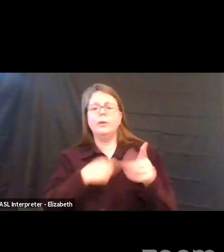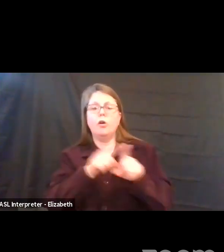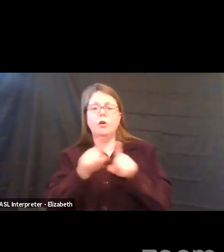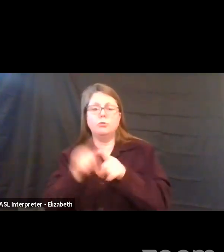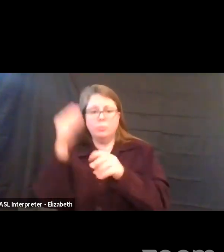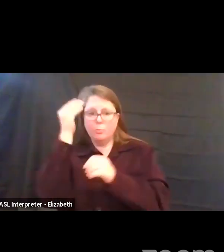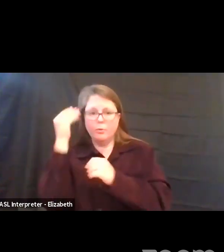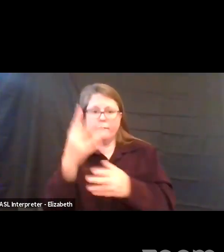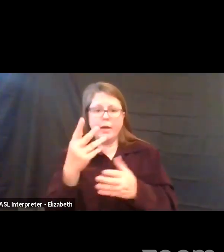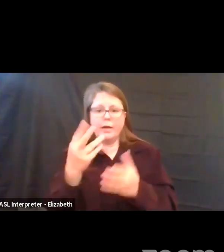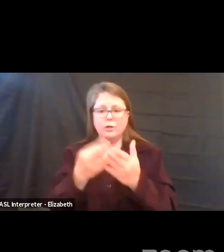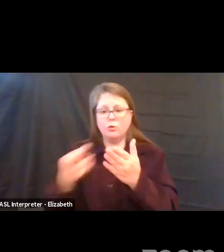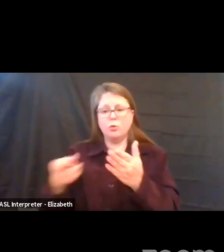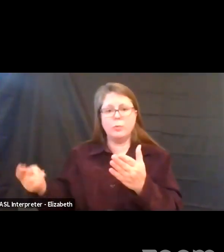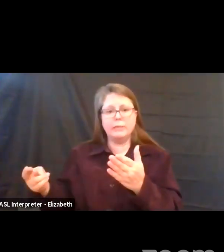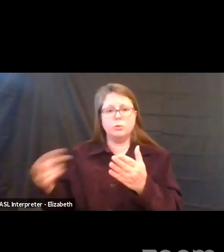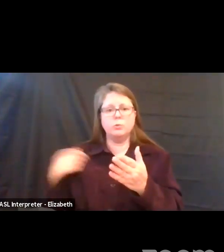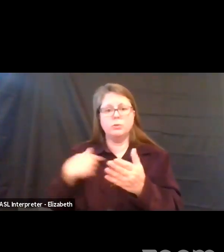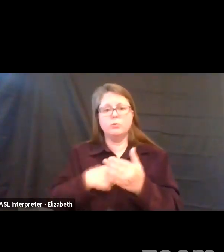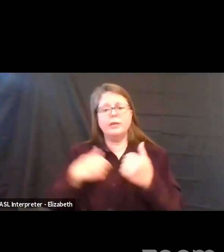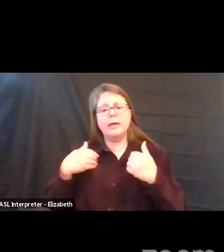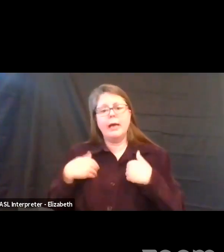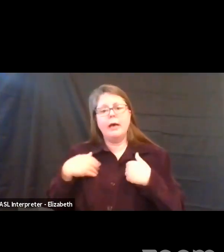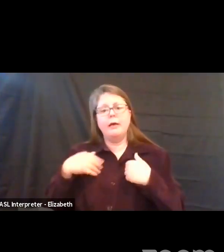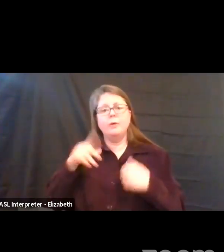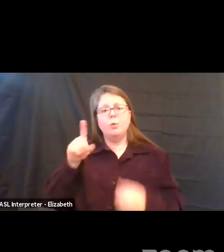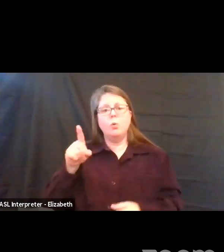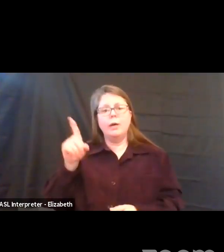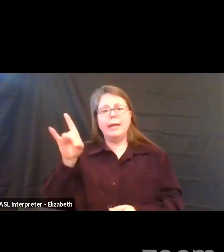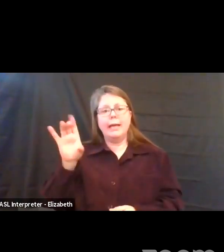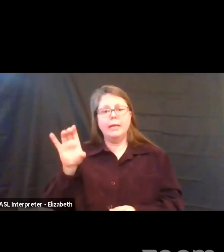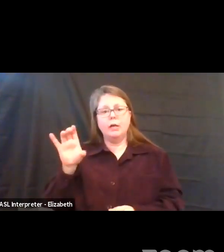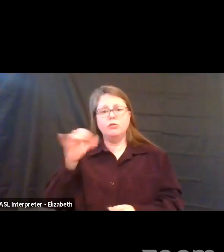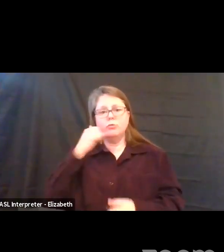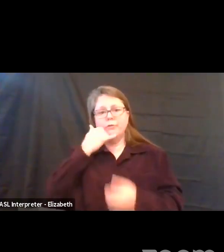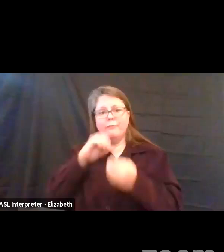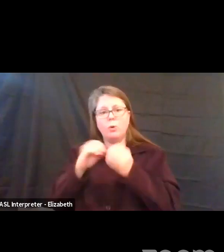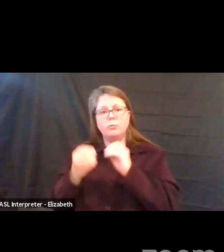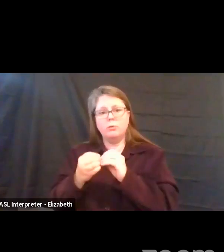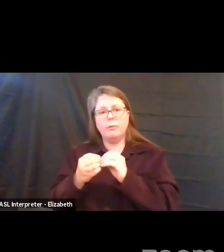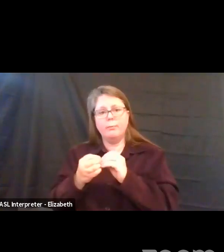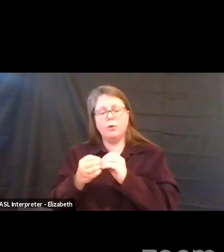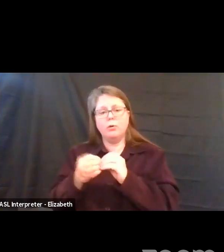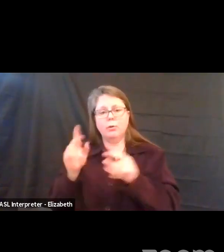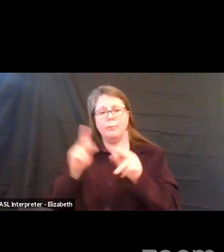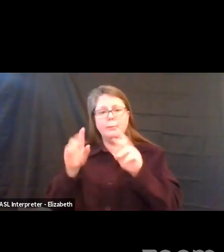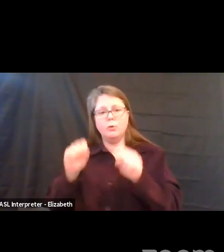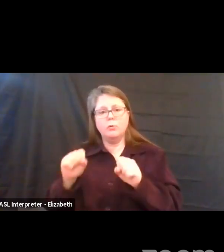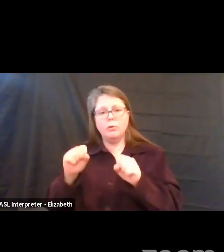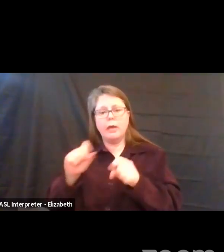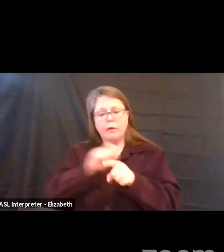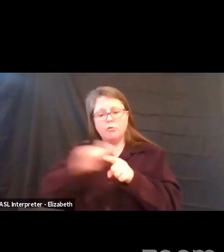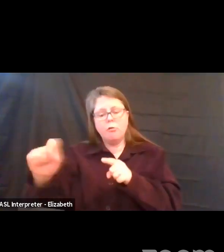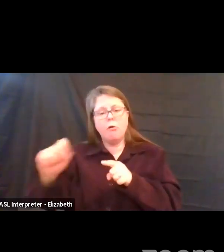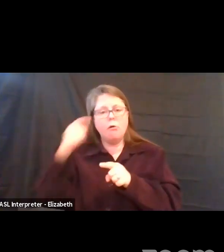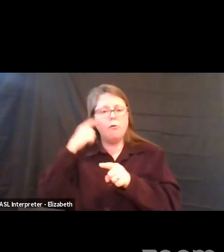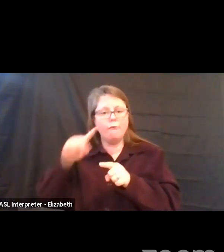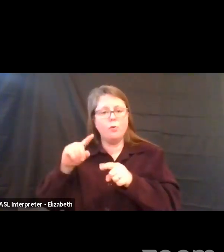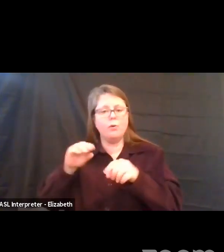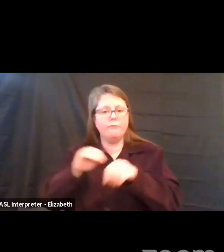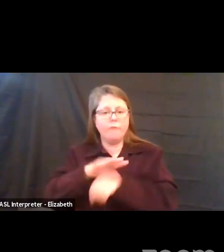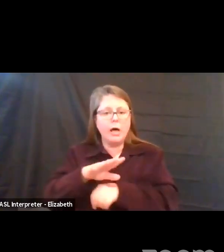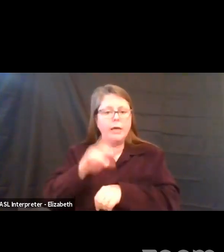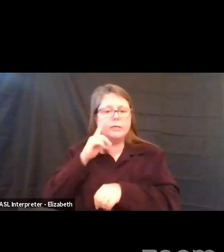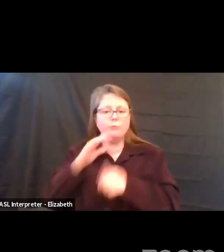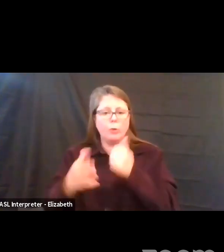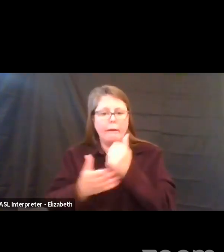a 1-800 call-in line that they can use, which I'll put in the chat. And also I can give them